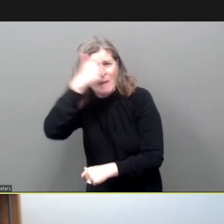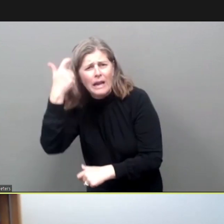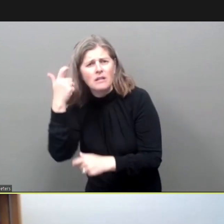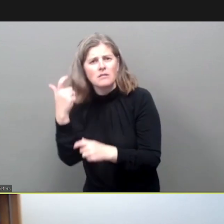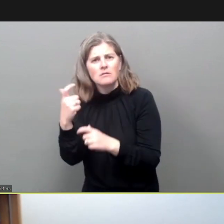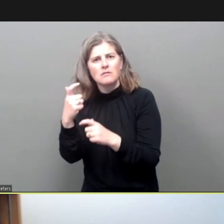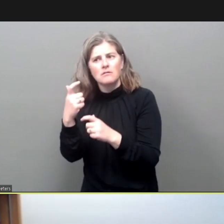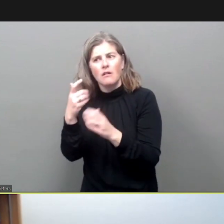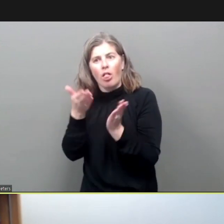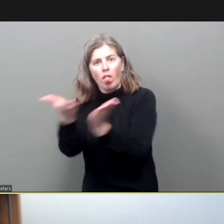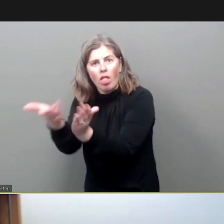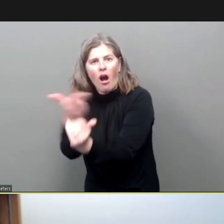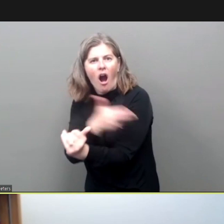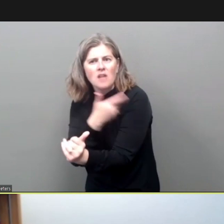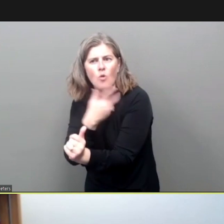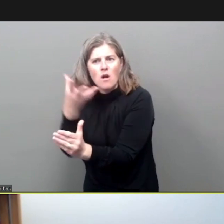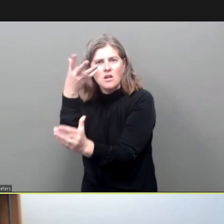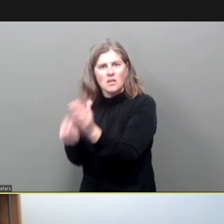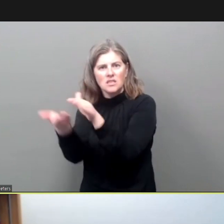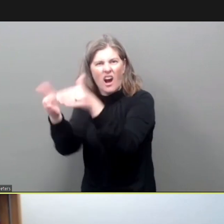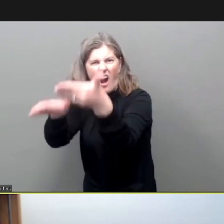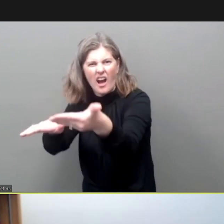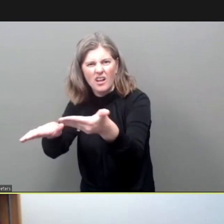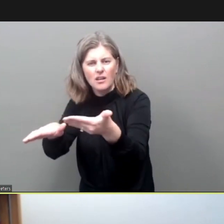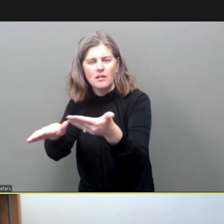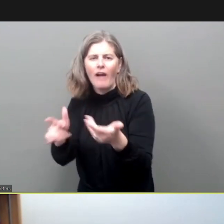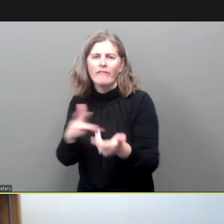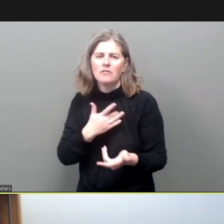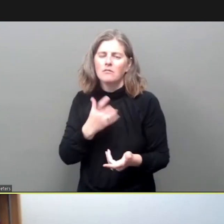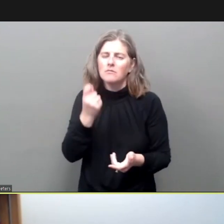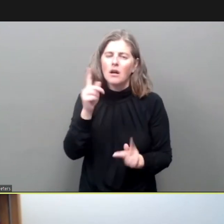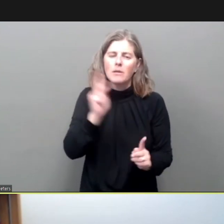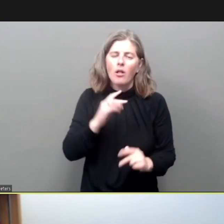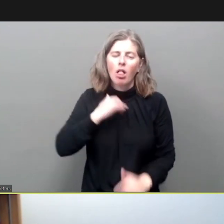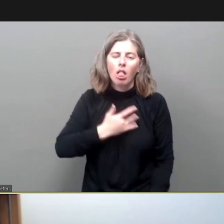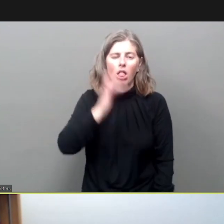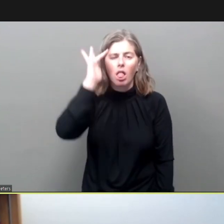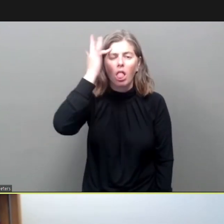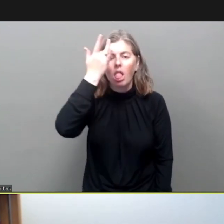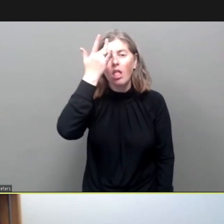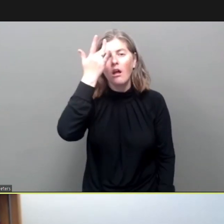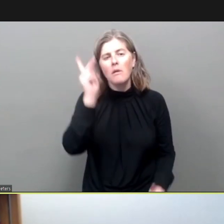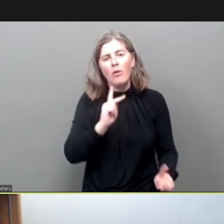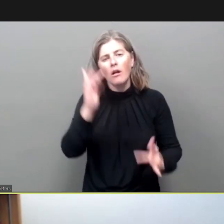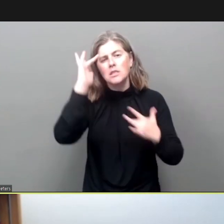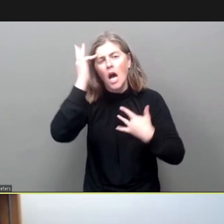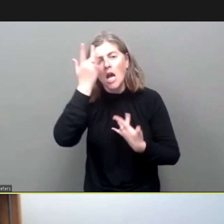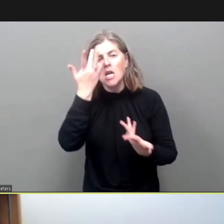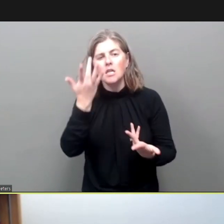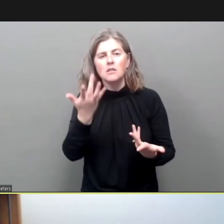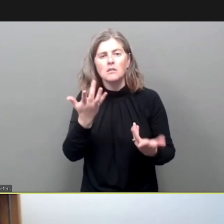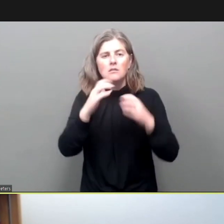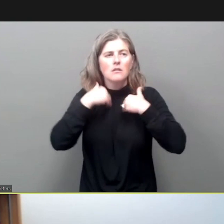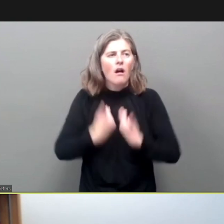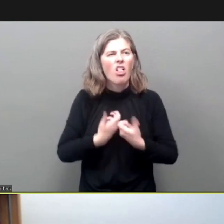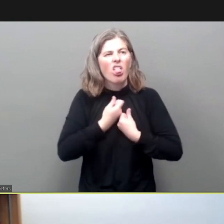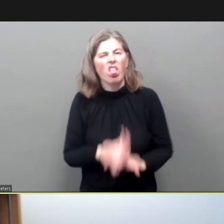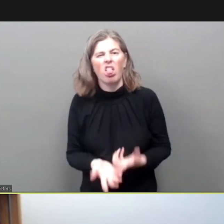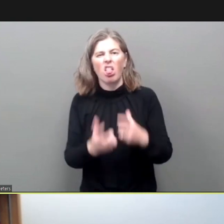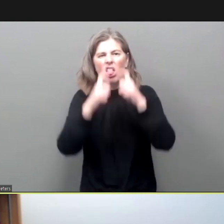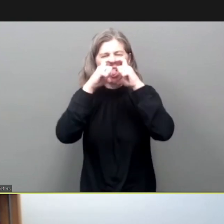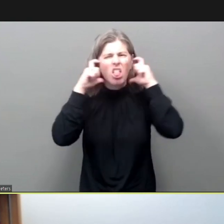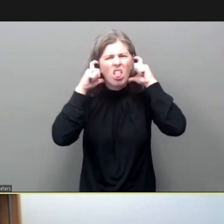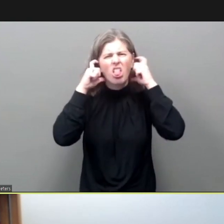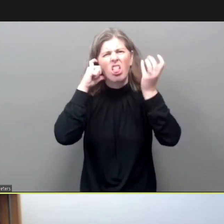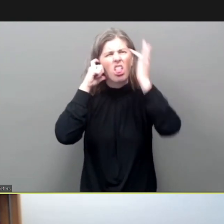from COVID-19. Though I understand people are tired. People are tired and would like to return